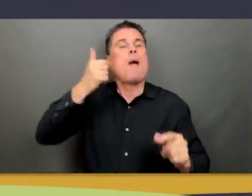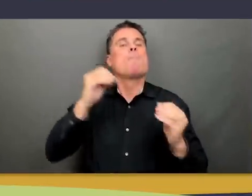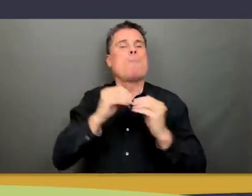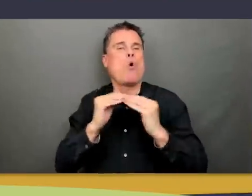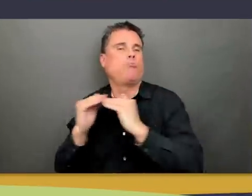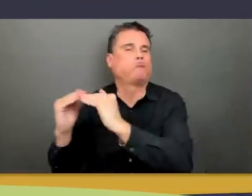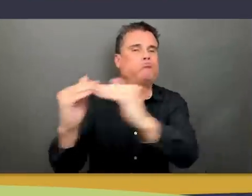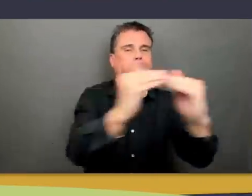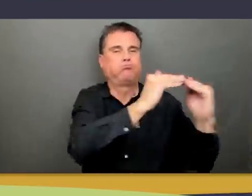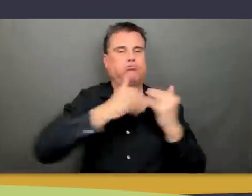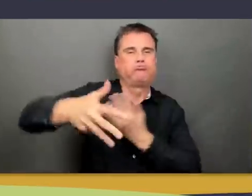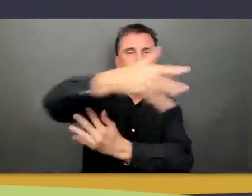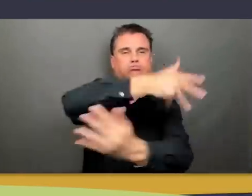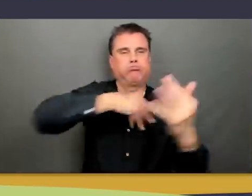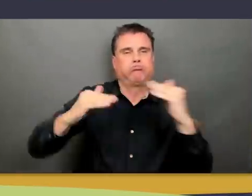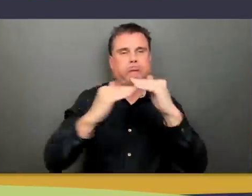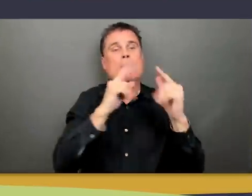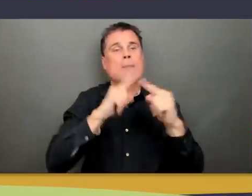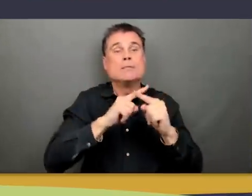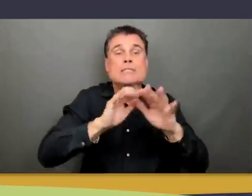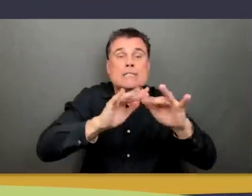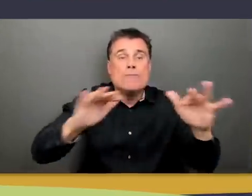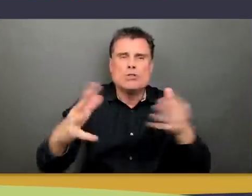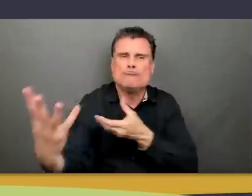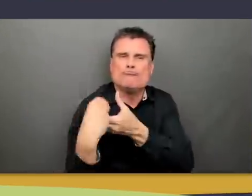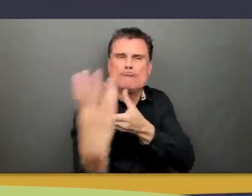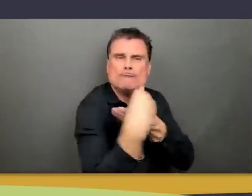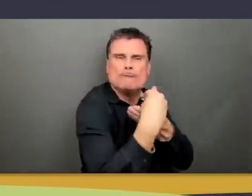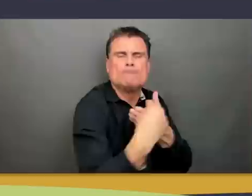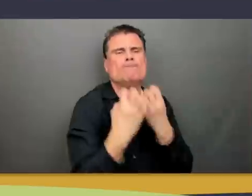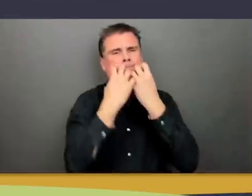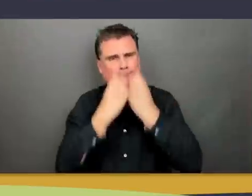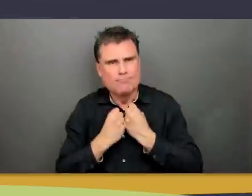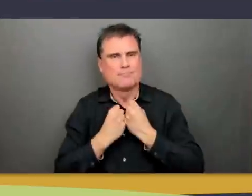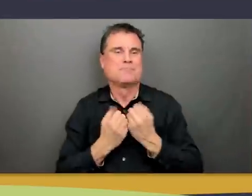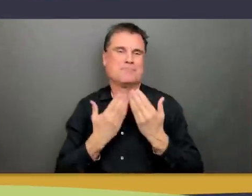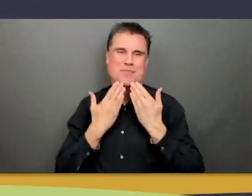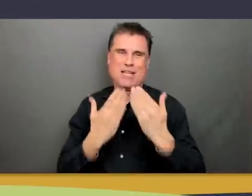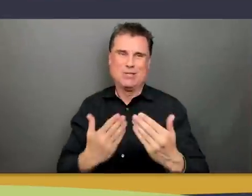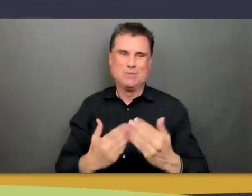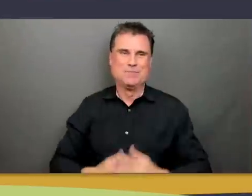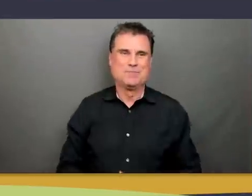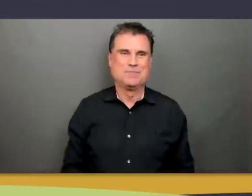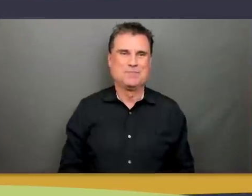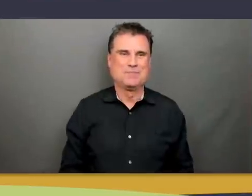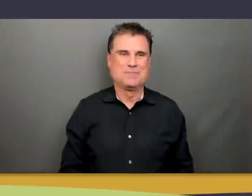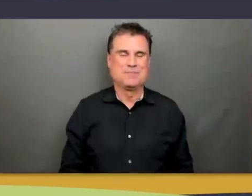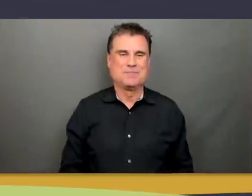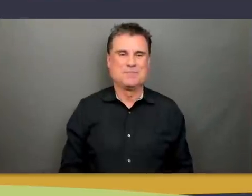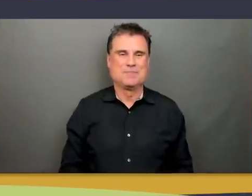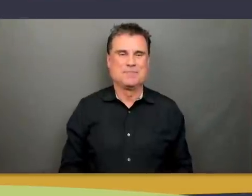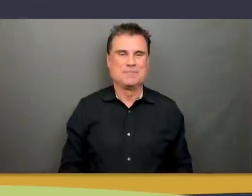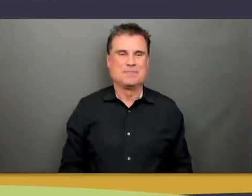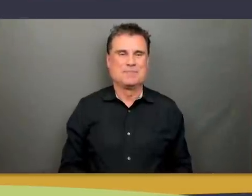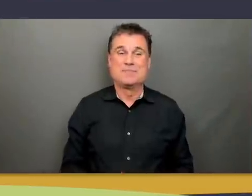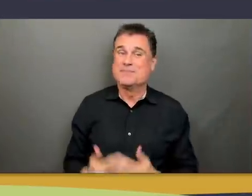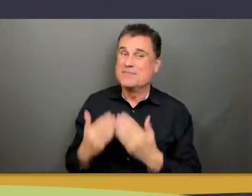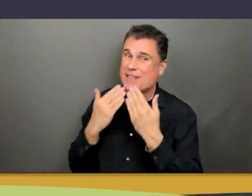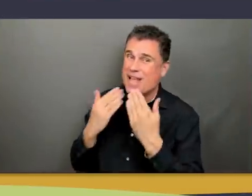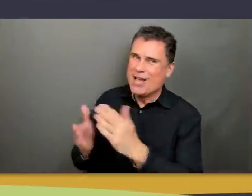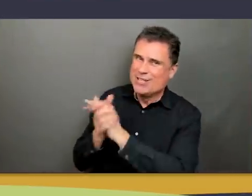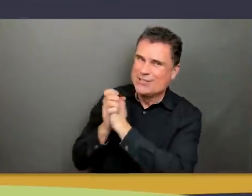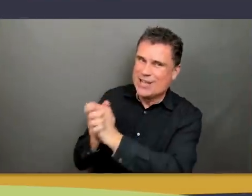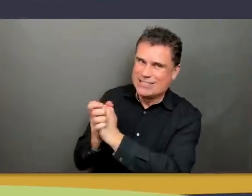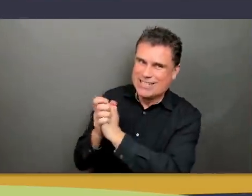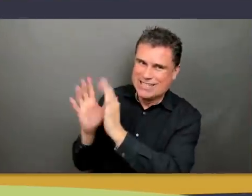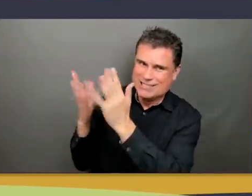your commitment to diversity, Herman, and congratulations on your award. I would like to welcome Hannah back to introduce our performer for